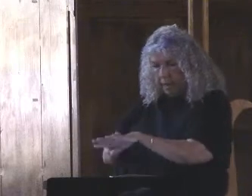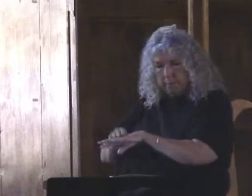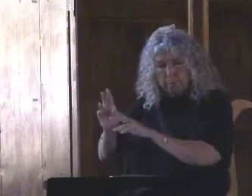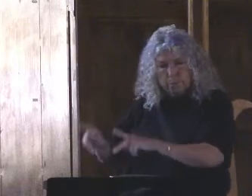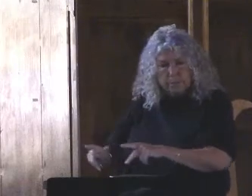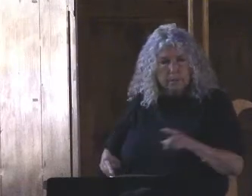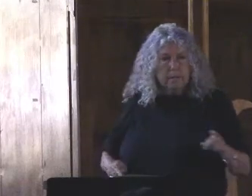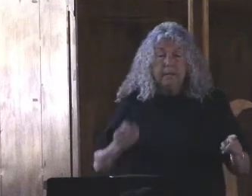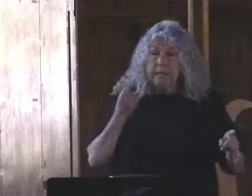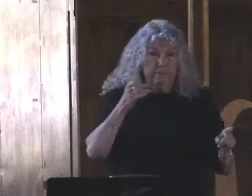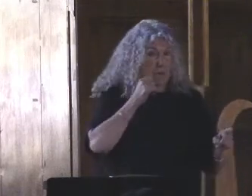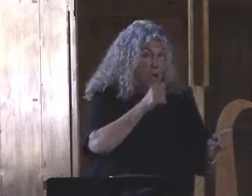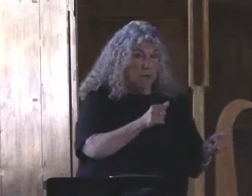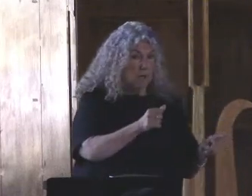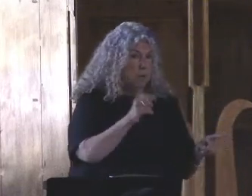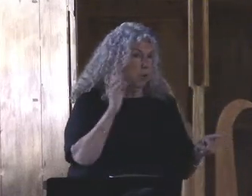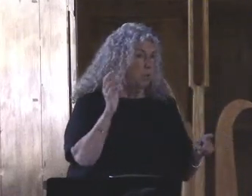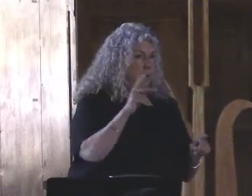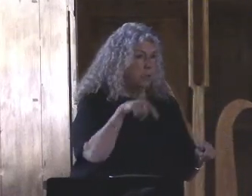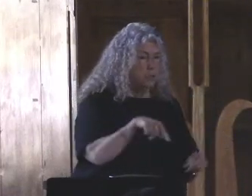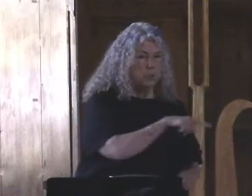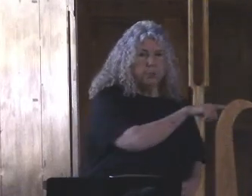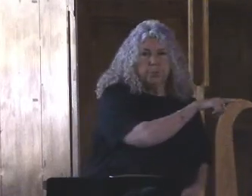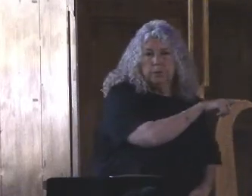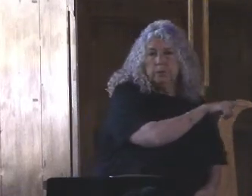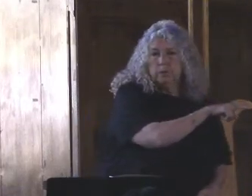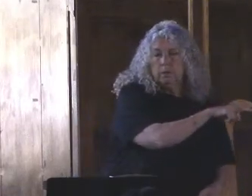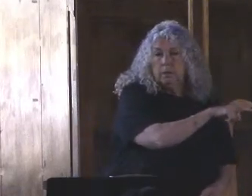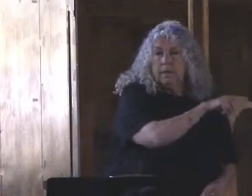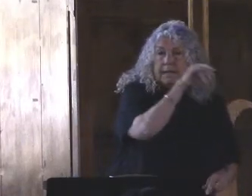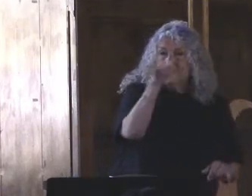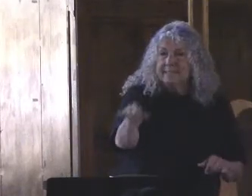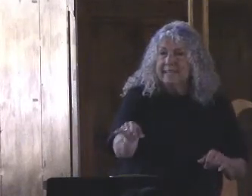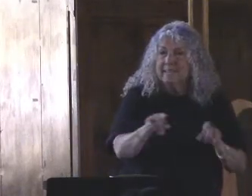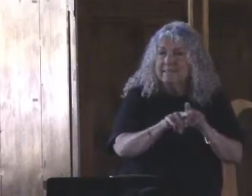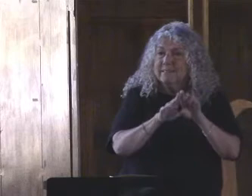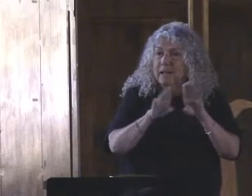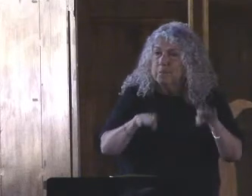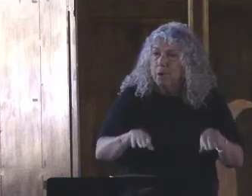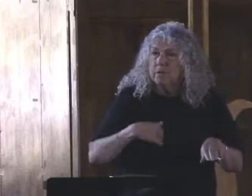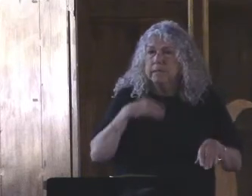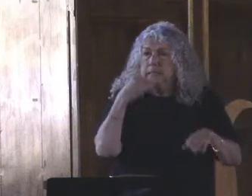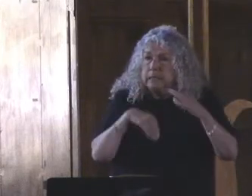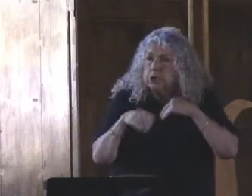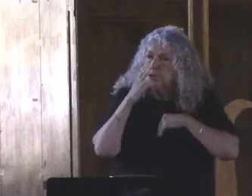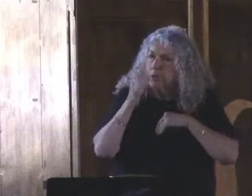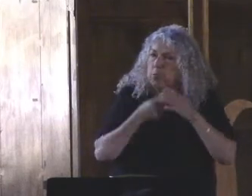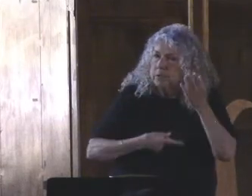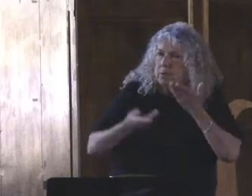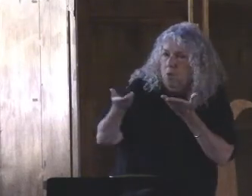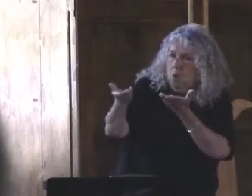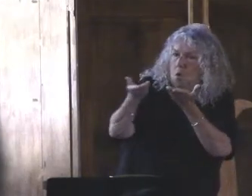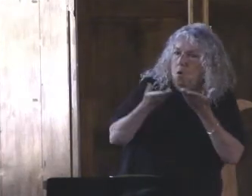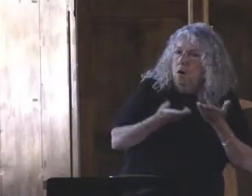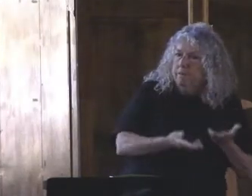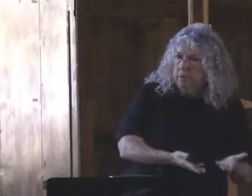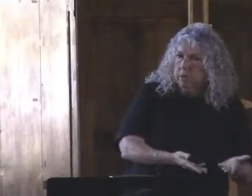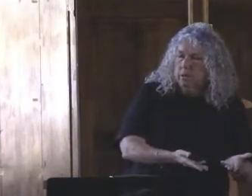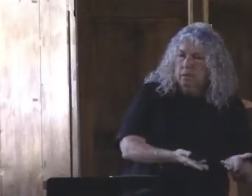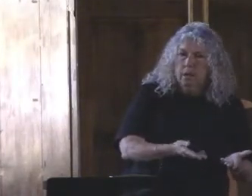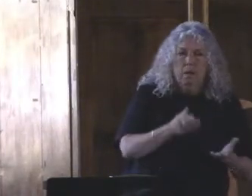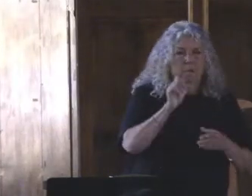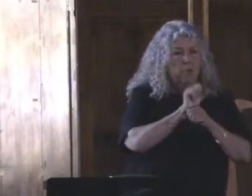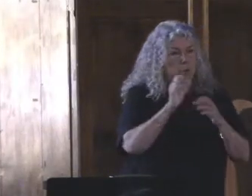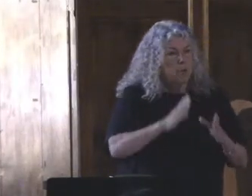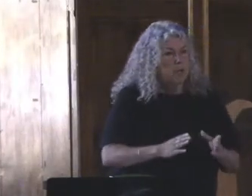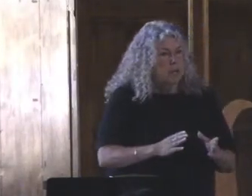person. If not, it will return to you. Stay in the same house and eat and drink what is offered to you, for the